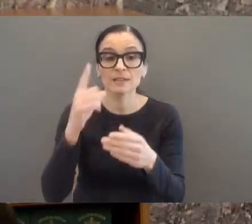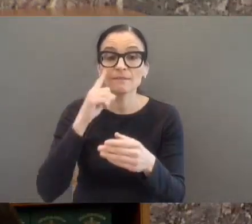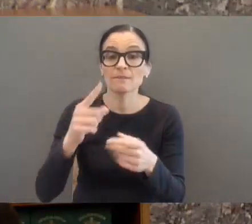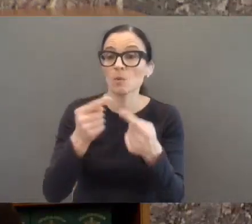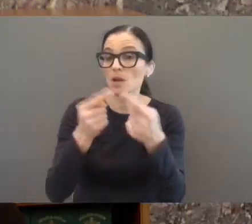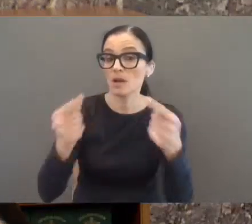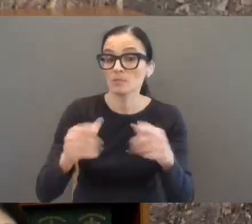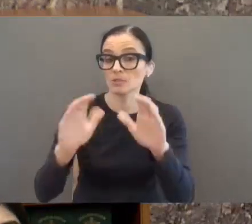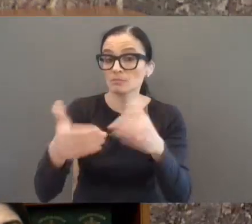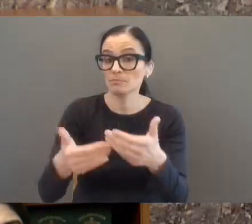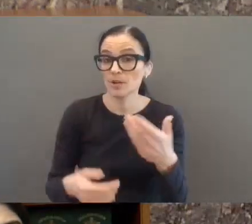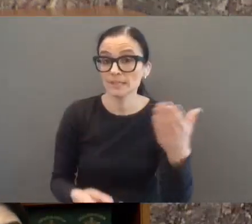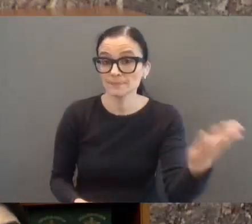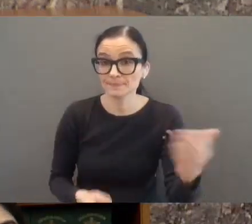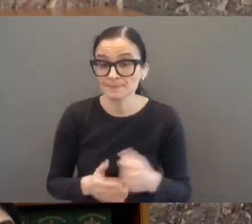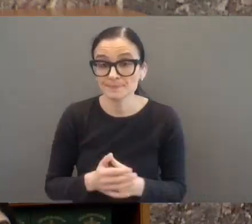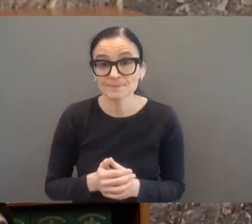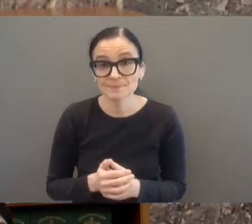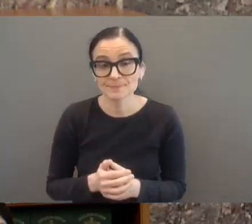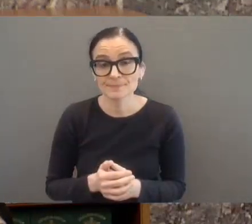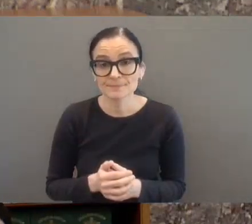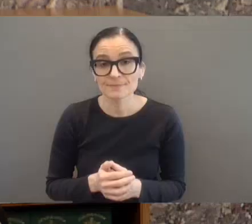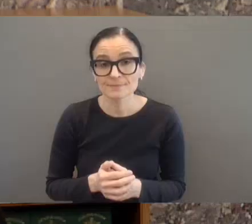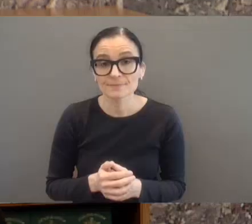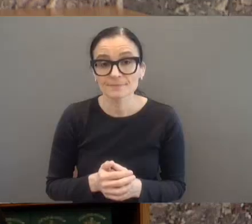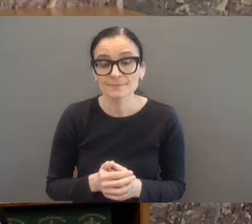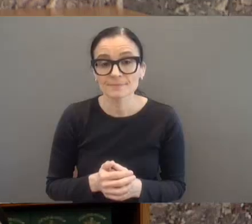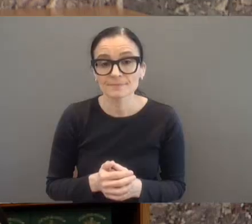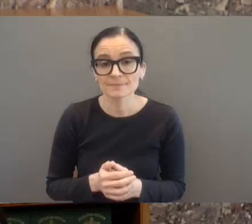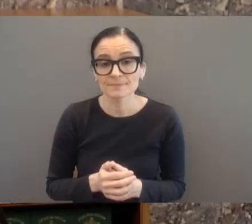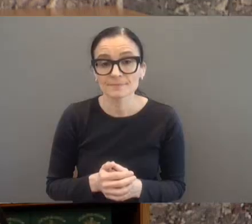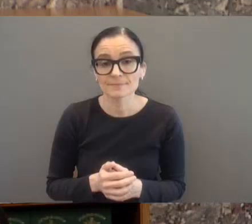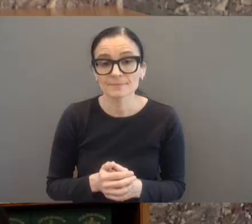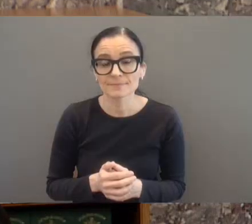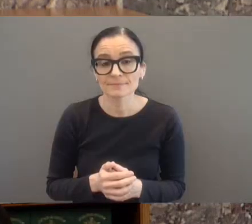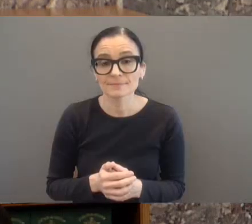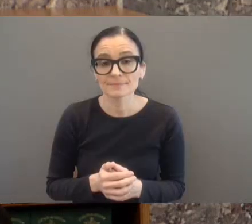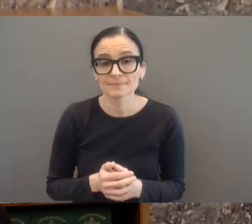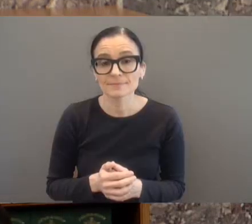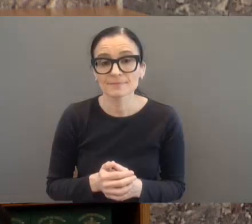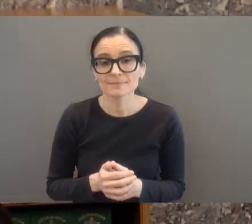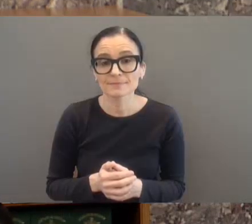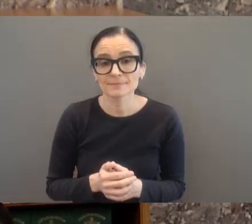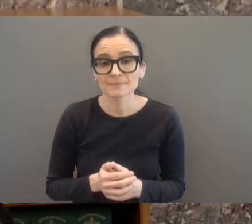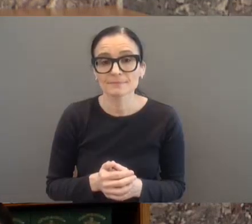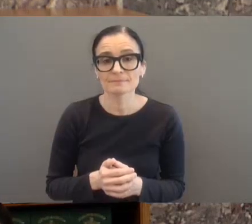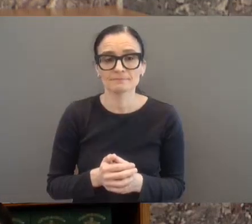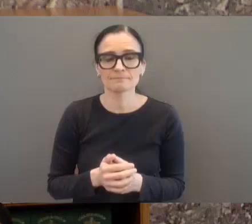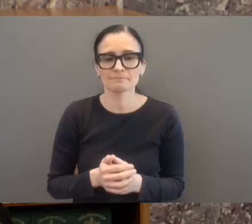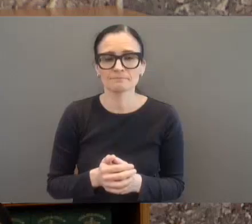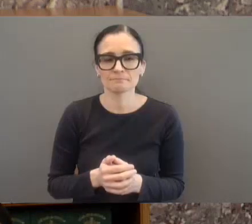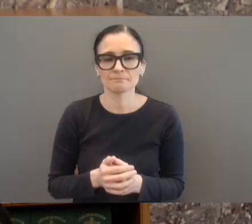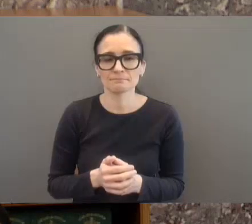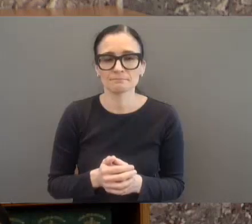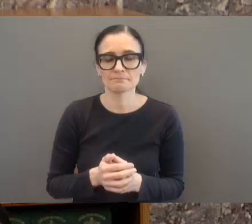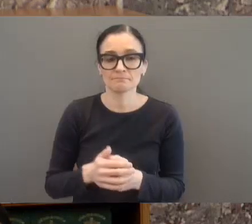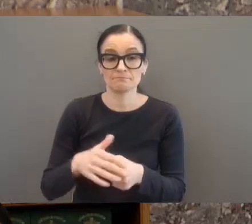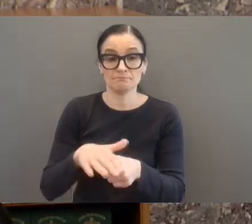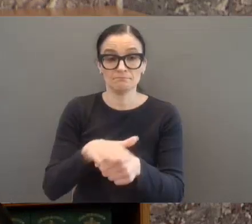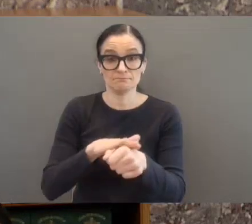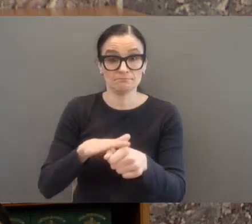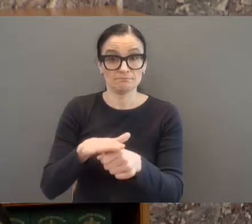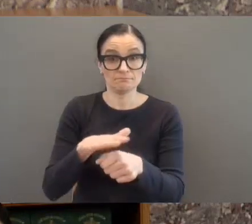Lake has seen 25% of the time for its emergency room closed just this year